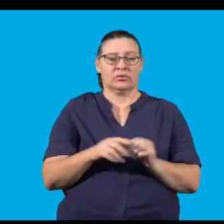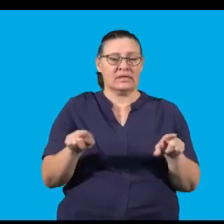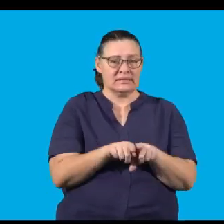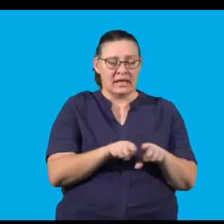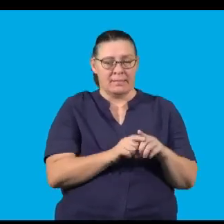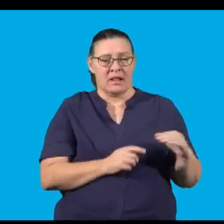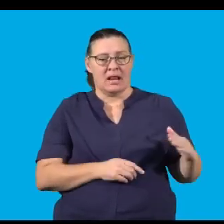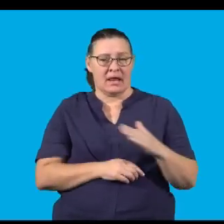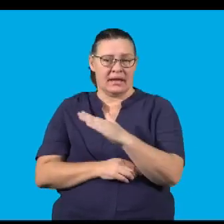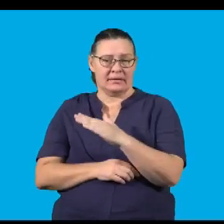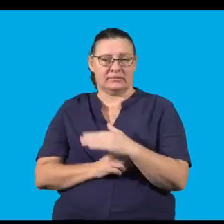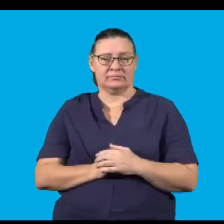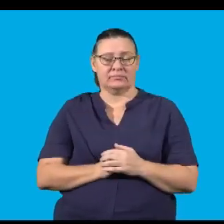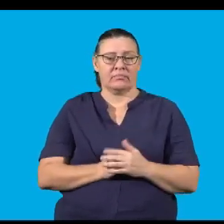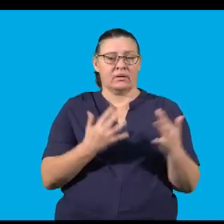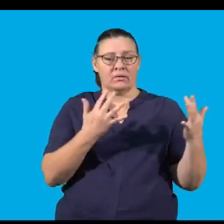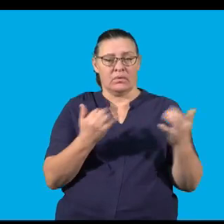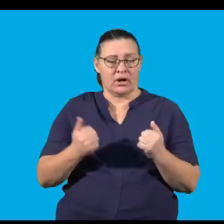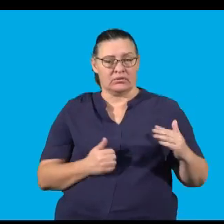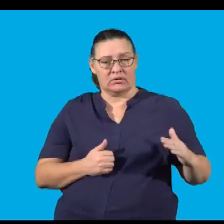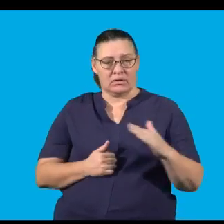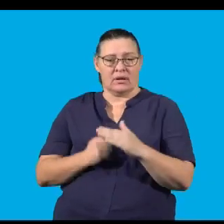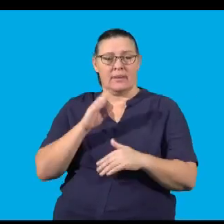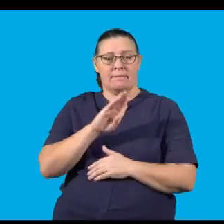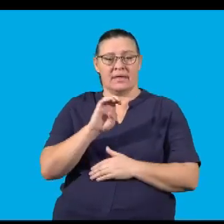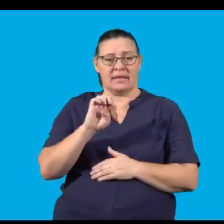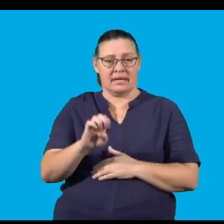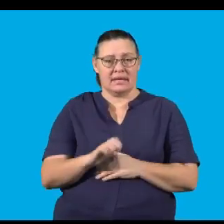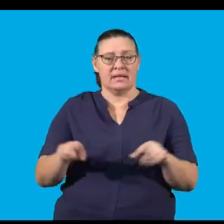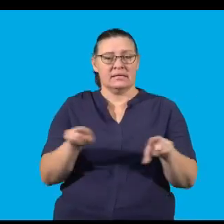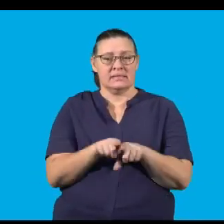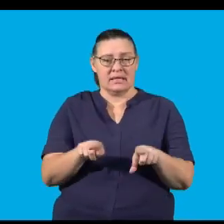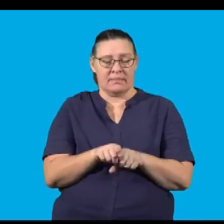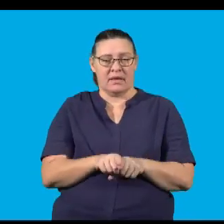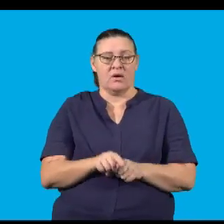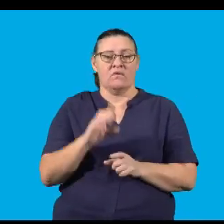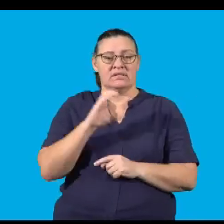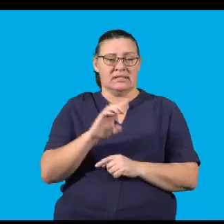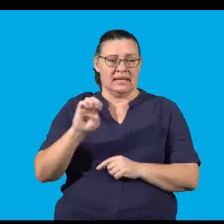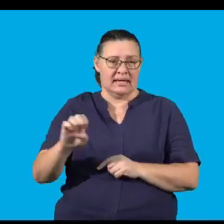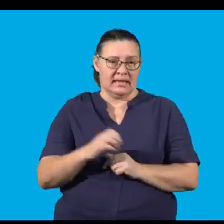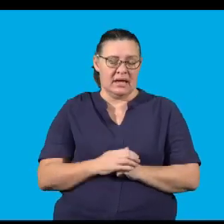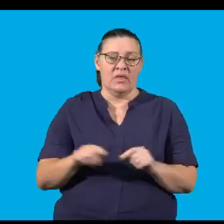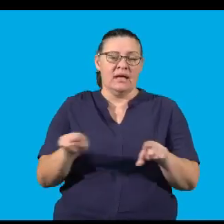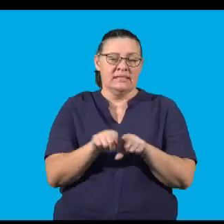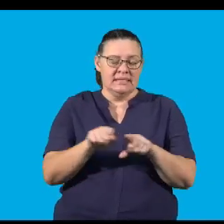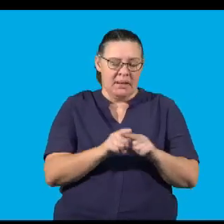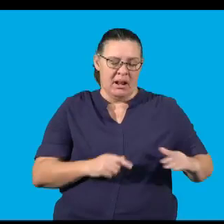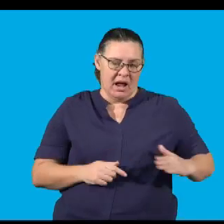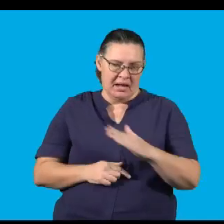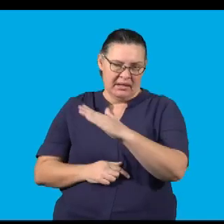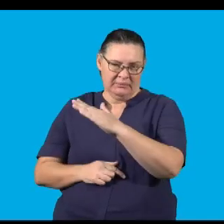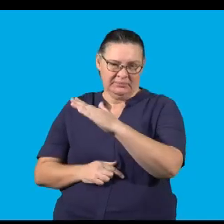same straight line here. So to work out the gradient of BE, it's going to be the same as the gradient of CE. They are on the same